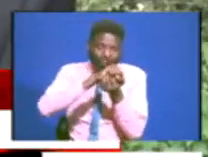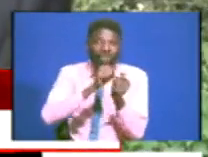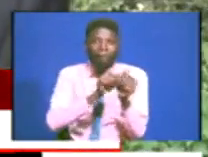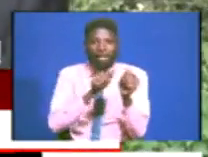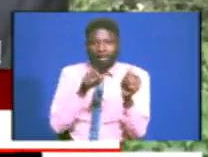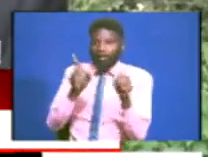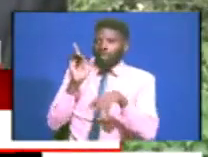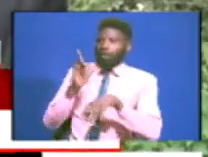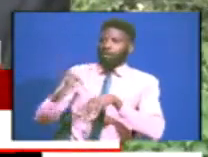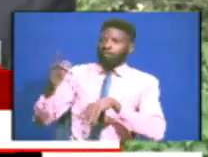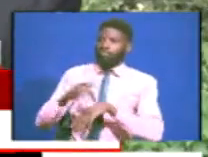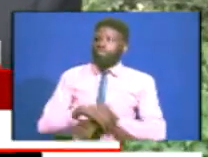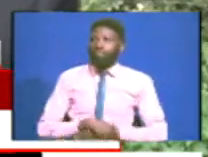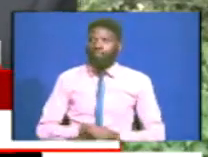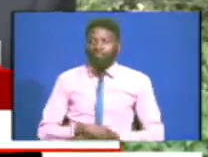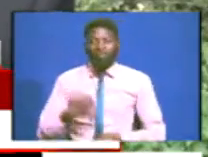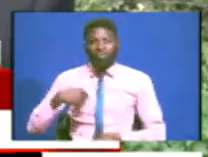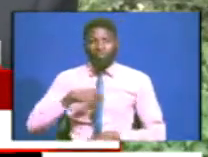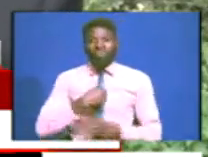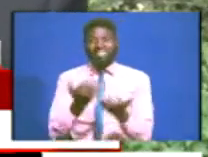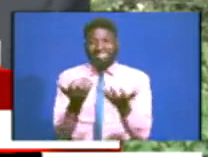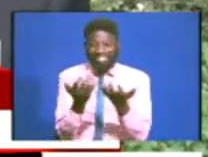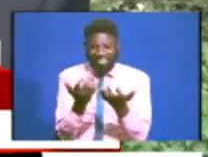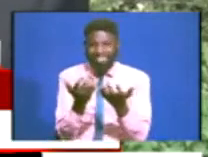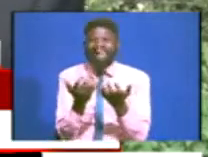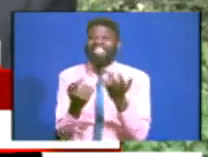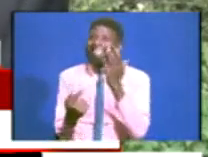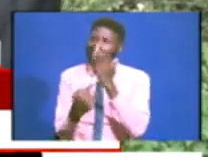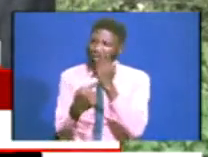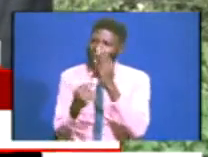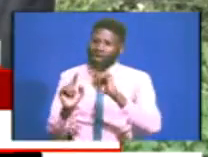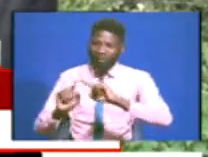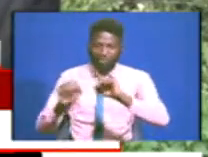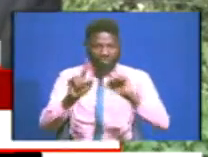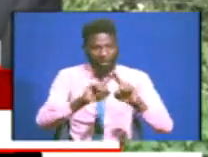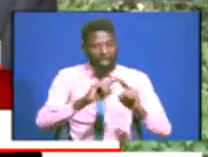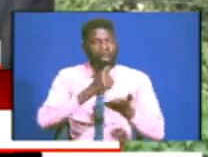need all forms of technologies to be able to increase food